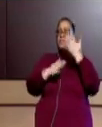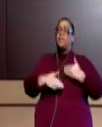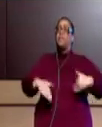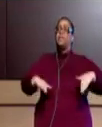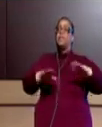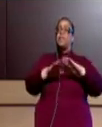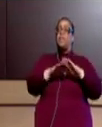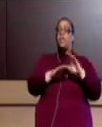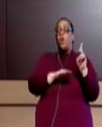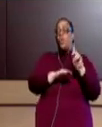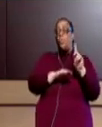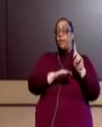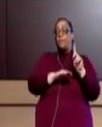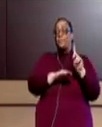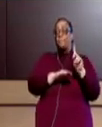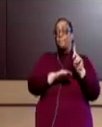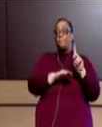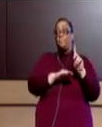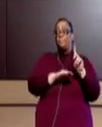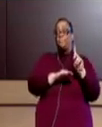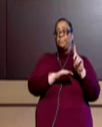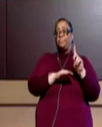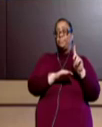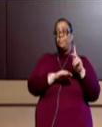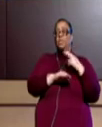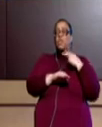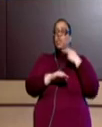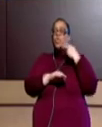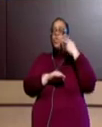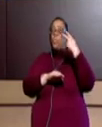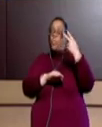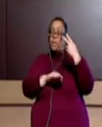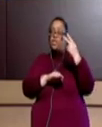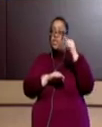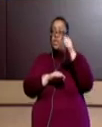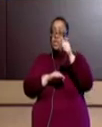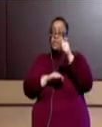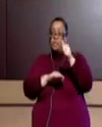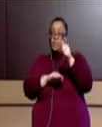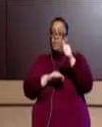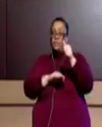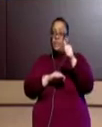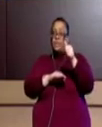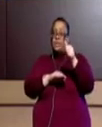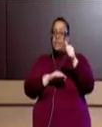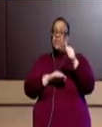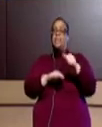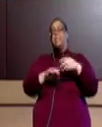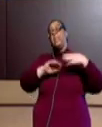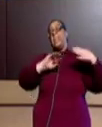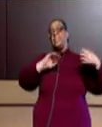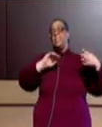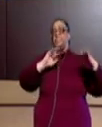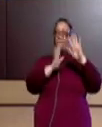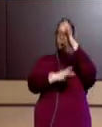you are taking yourself to the point of watching yourself in under a respirator, watching your parents